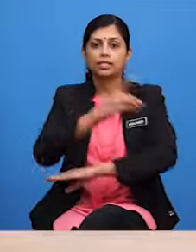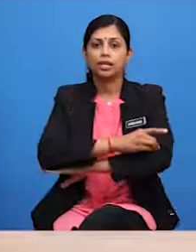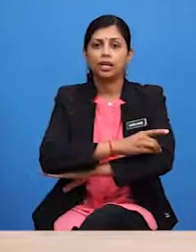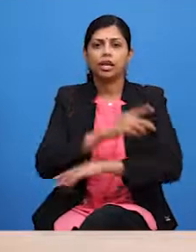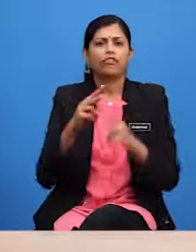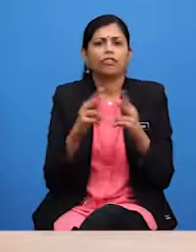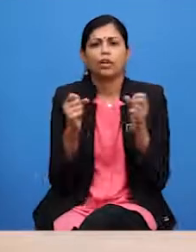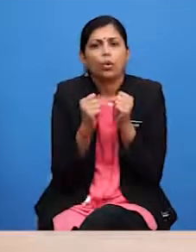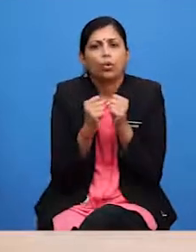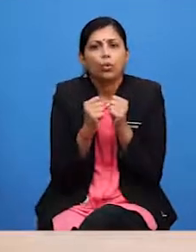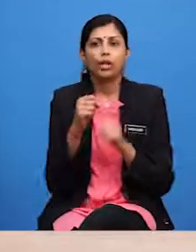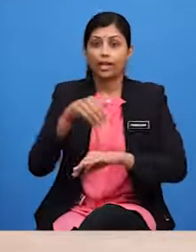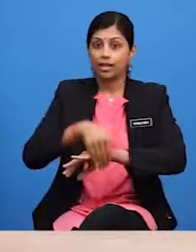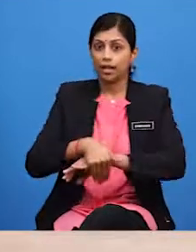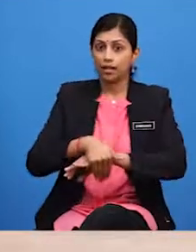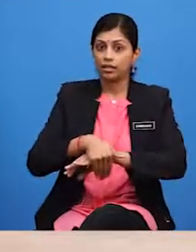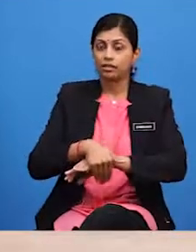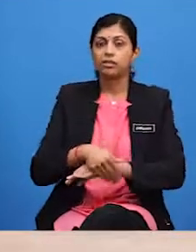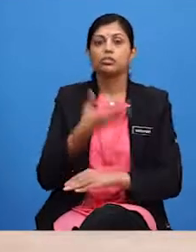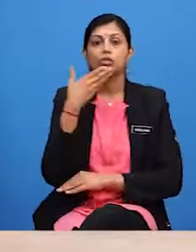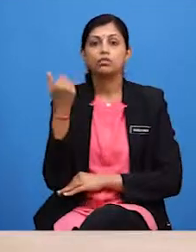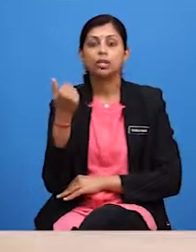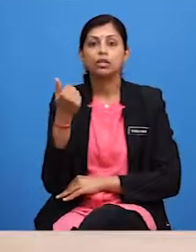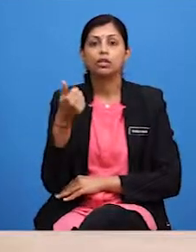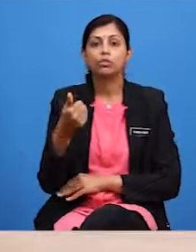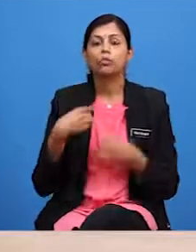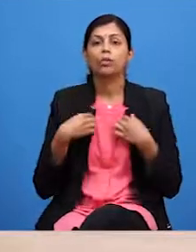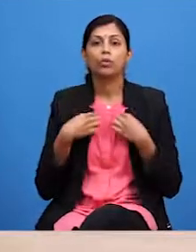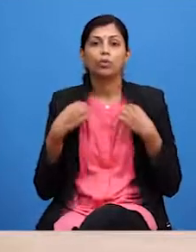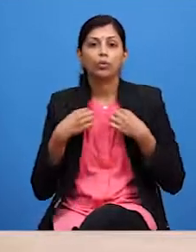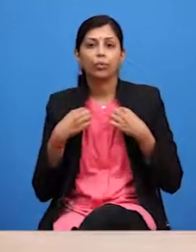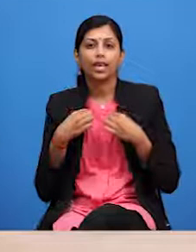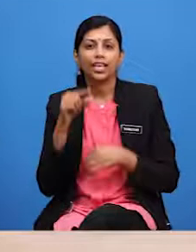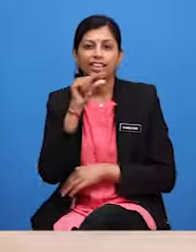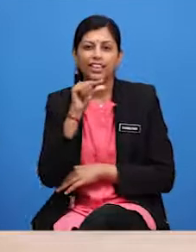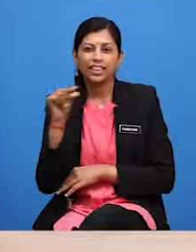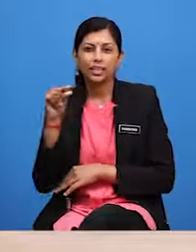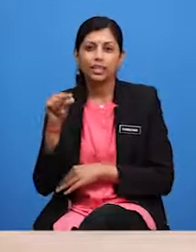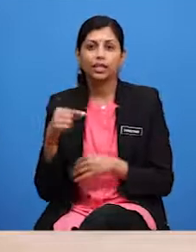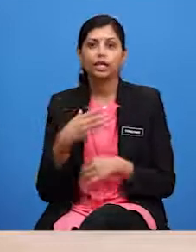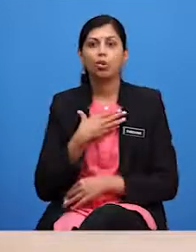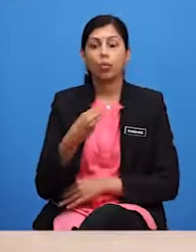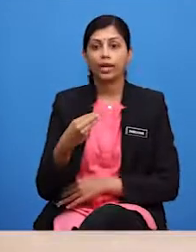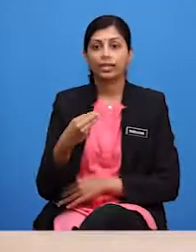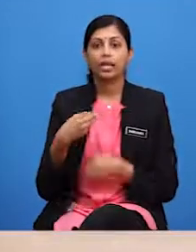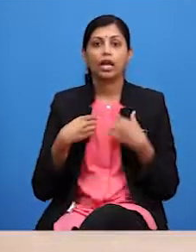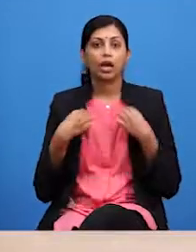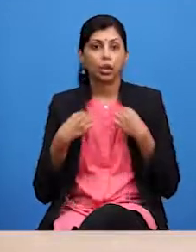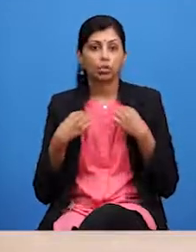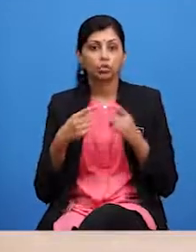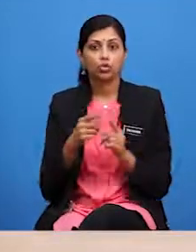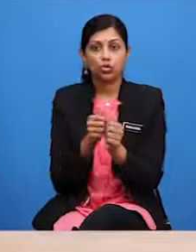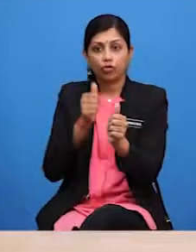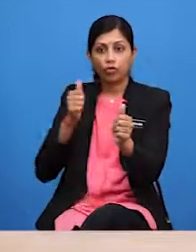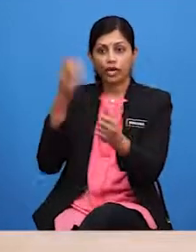at night. Thus, it's better for you to wear thin layered white cotton clothes to avoid